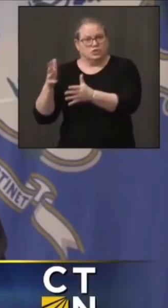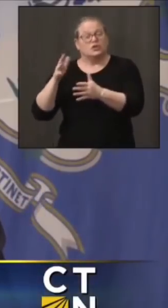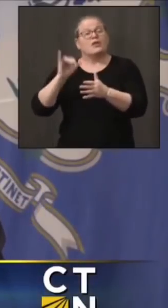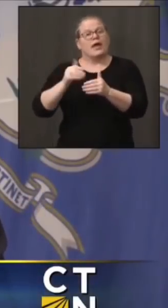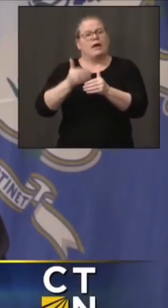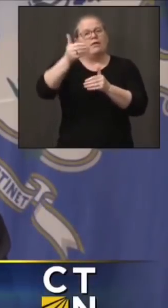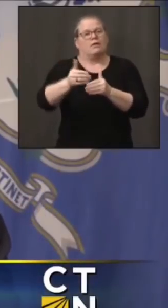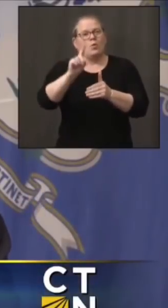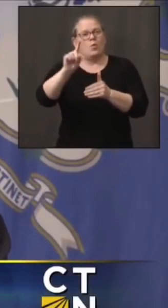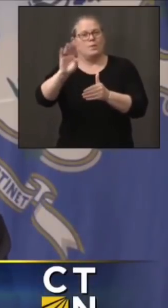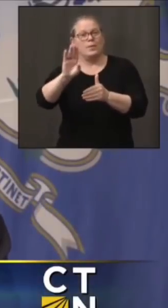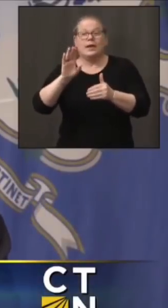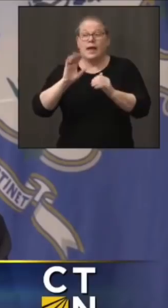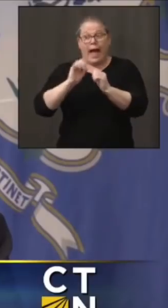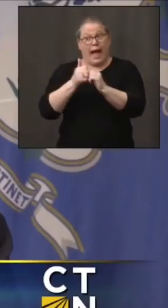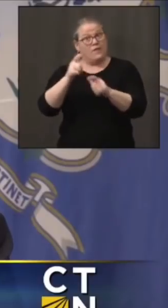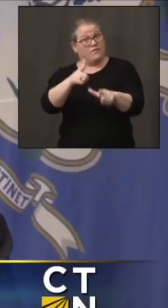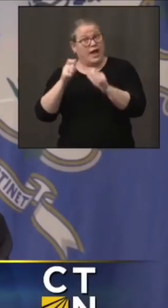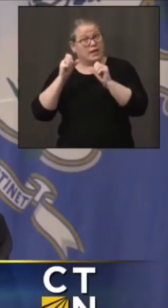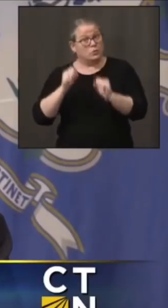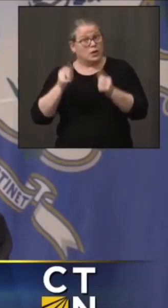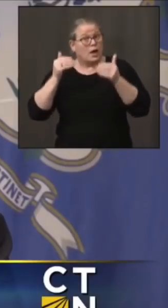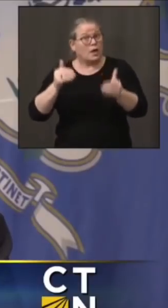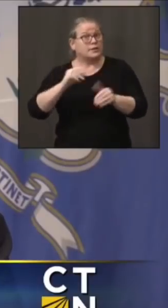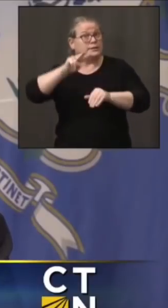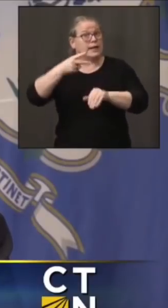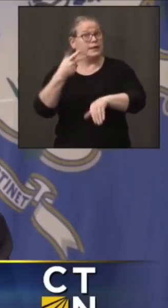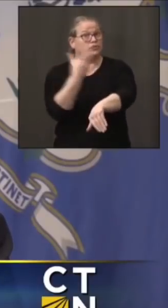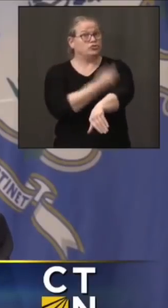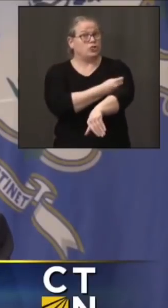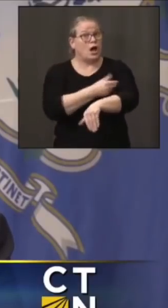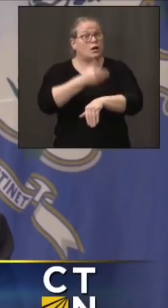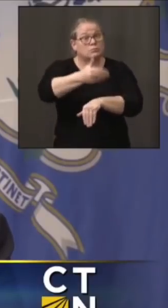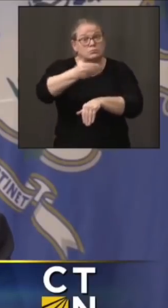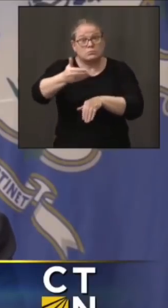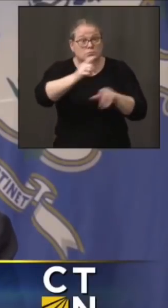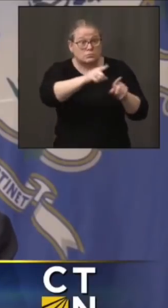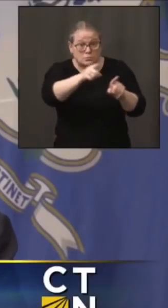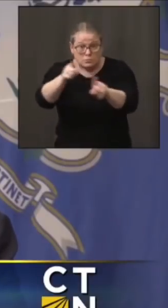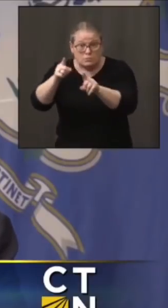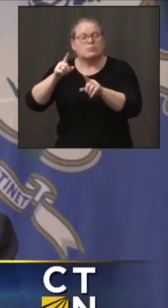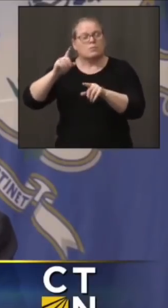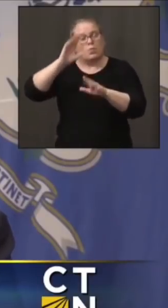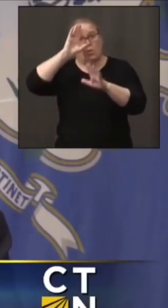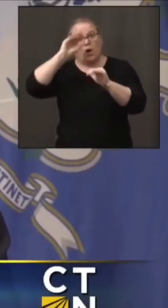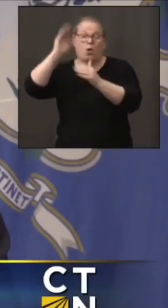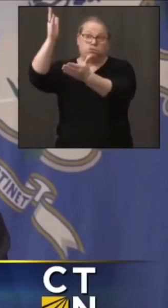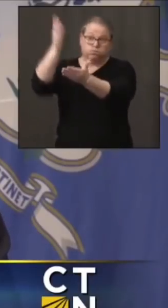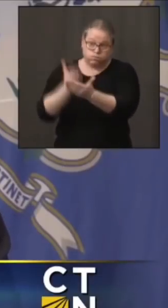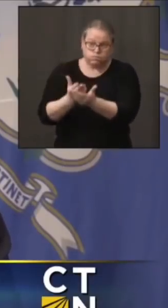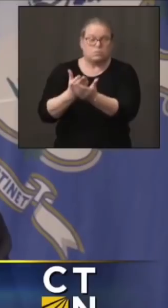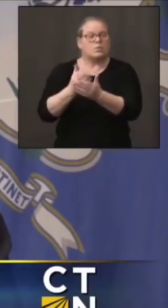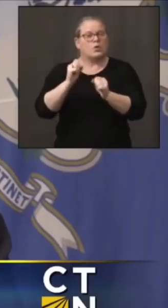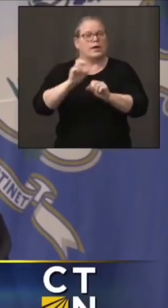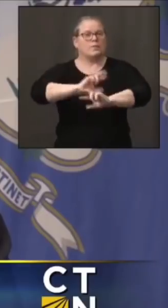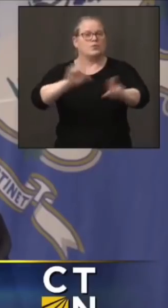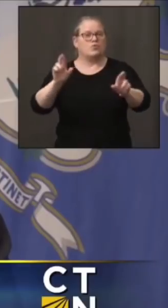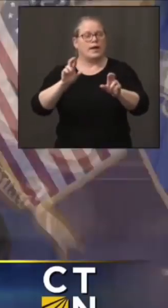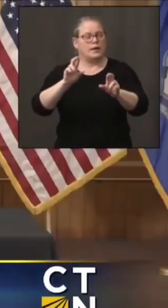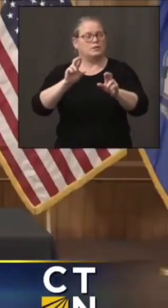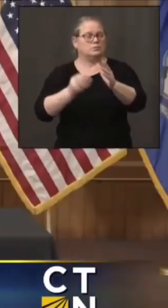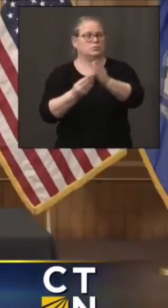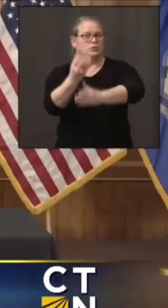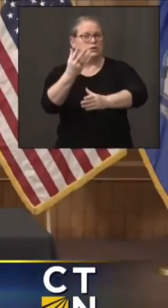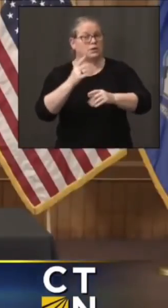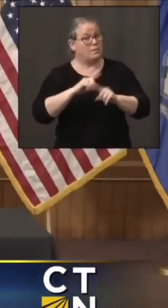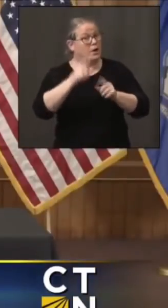depend upon the supply chain. I think we'd like to see that done by certainly the end of spring, knock on wood. But you don't have a